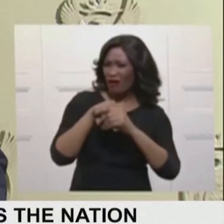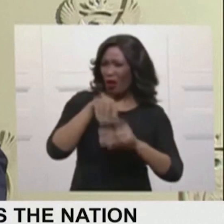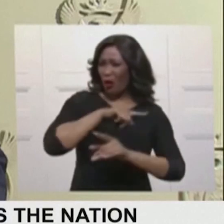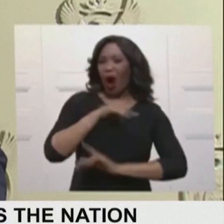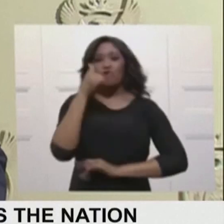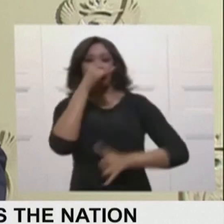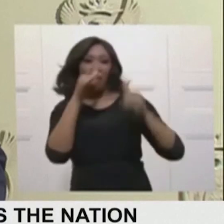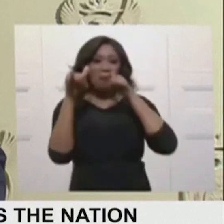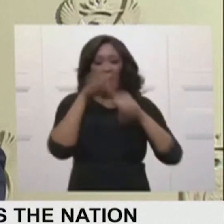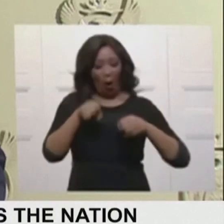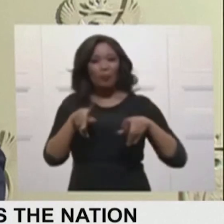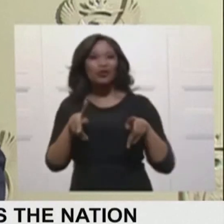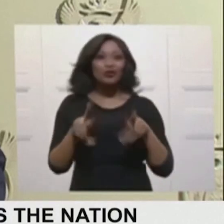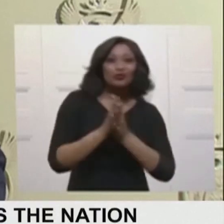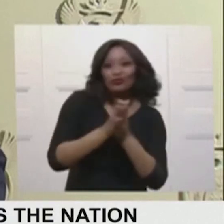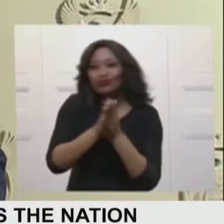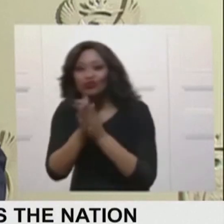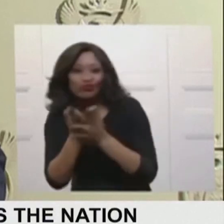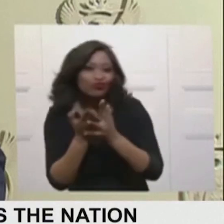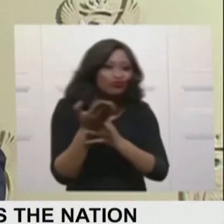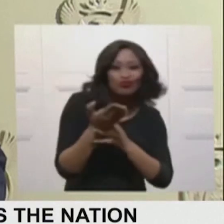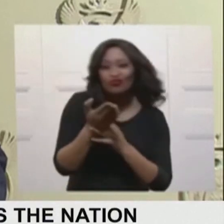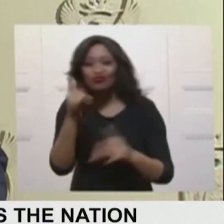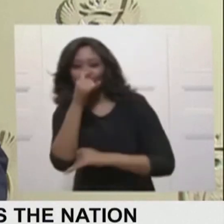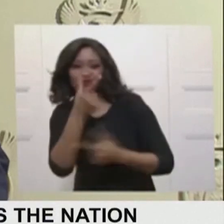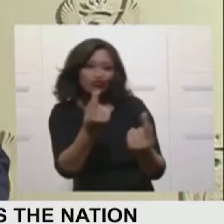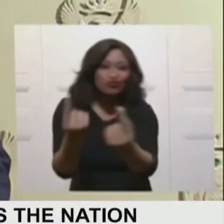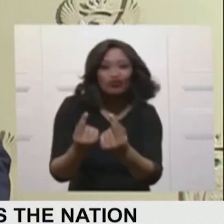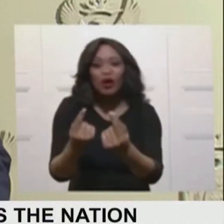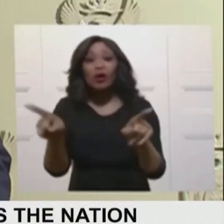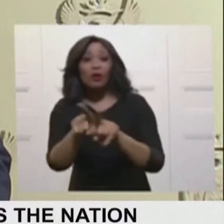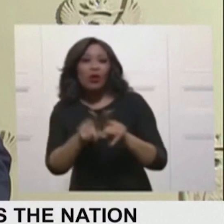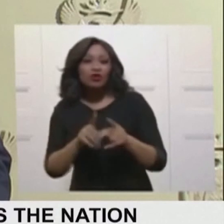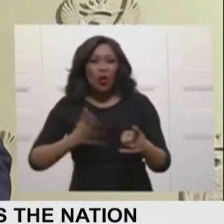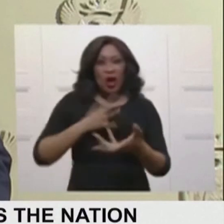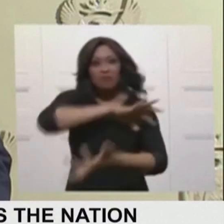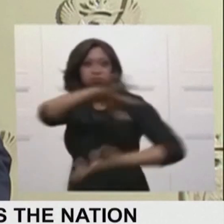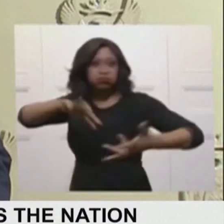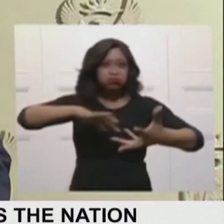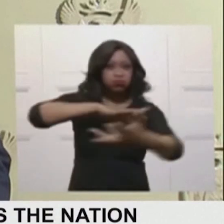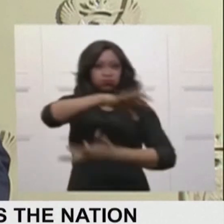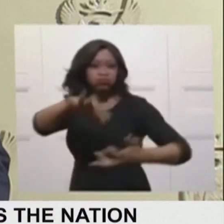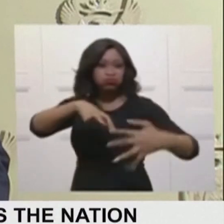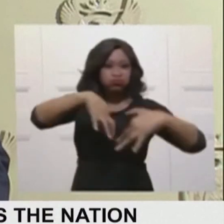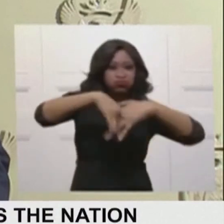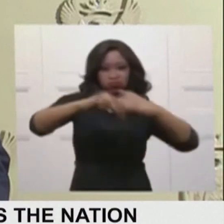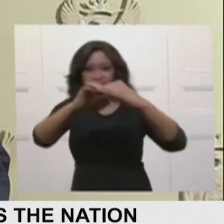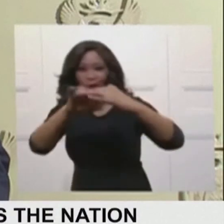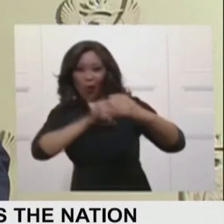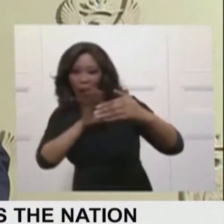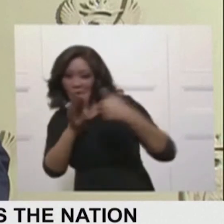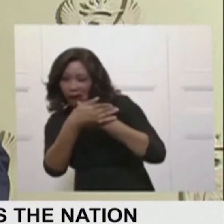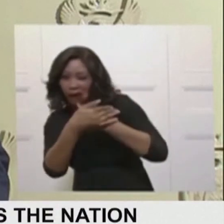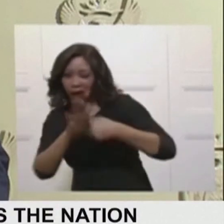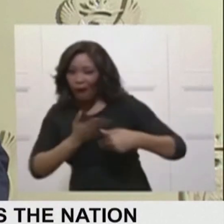criminality with groups of people instigating chaos merely as a cover for